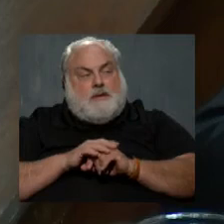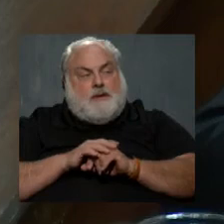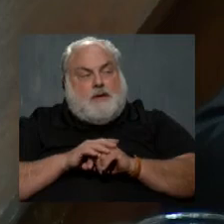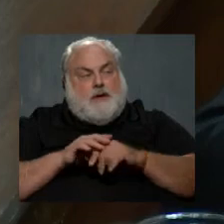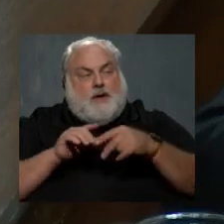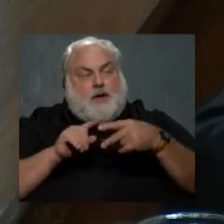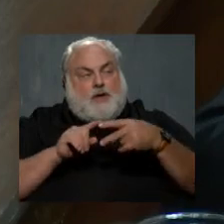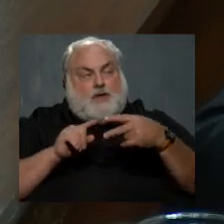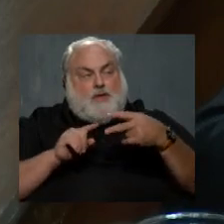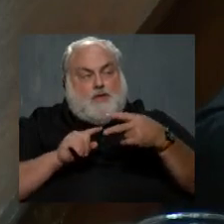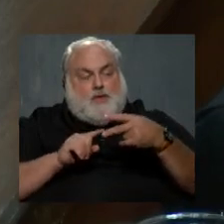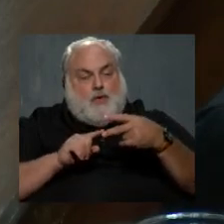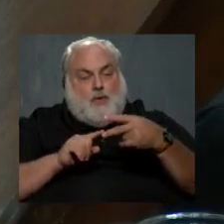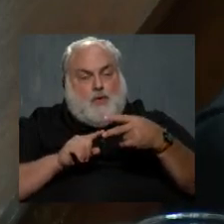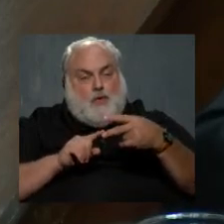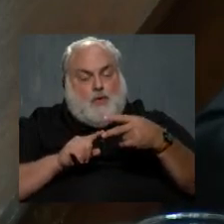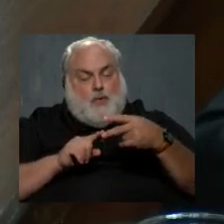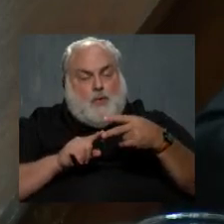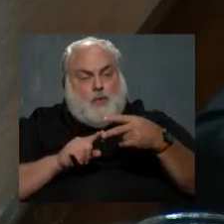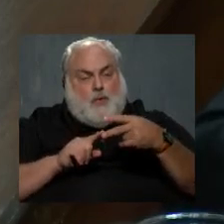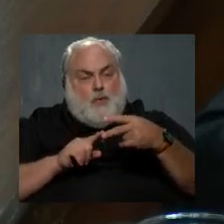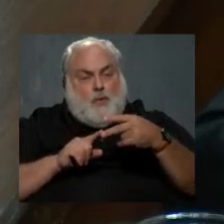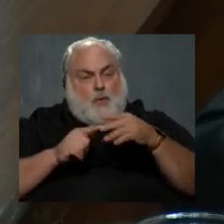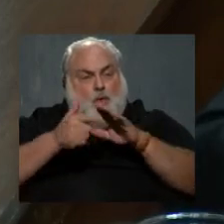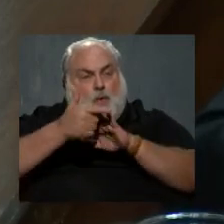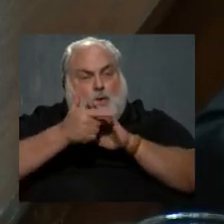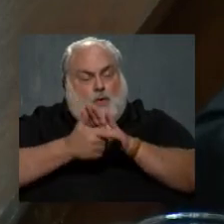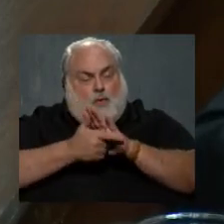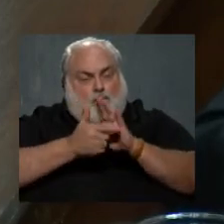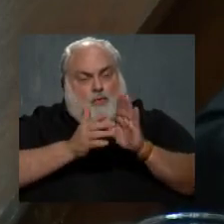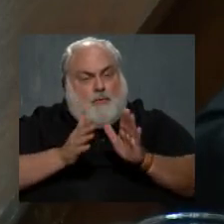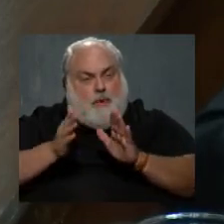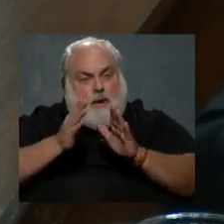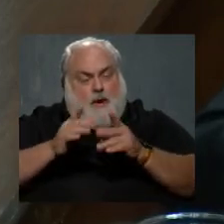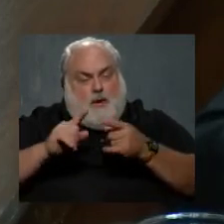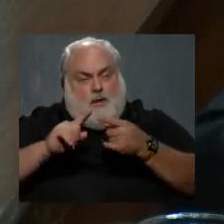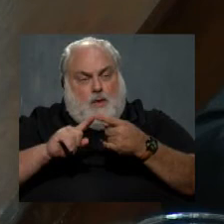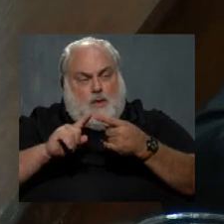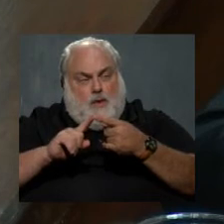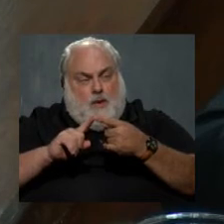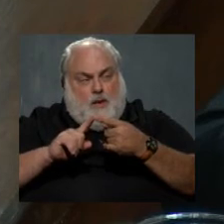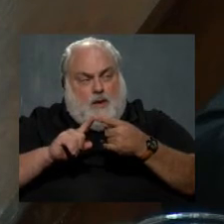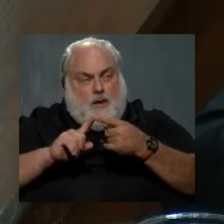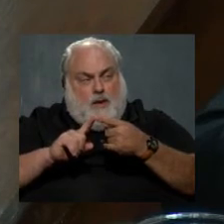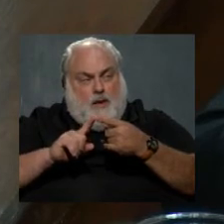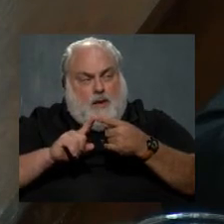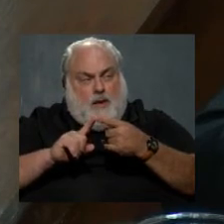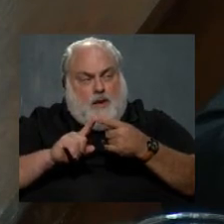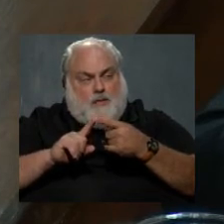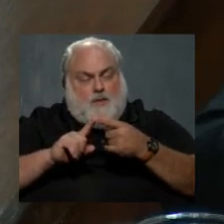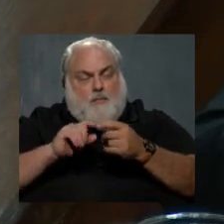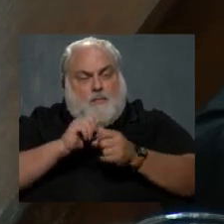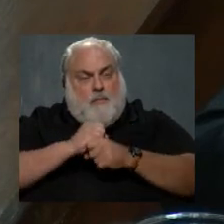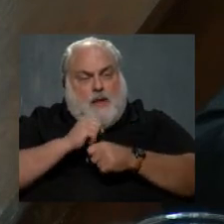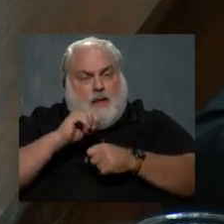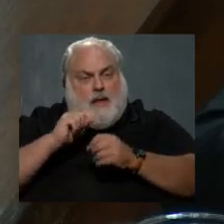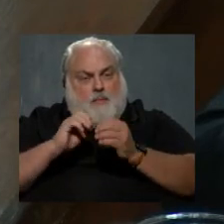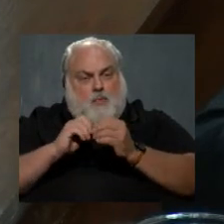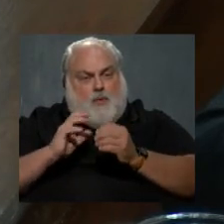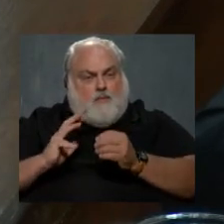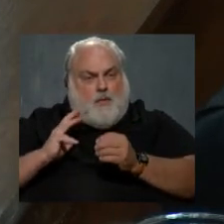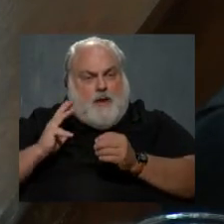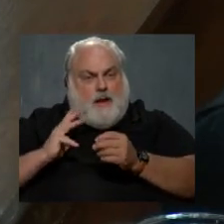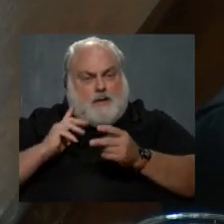two ordinances were prepared, one that made the election of a mayor a mere plurality and one that did